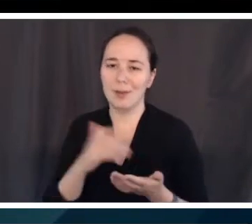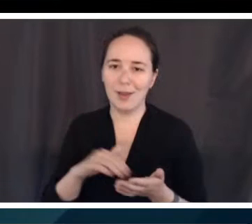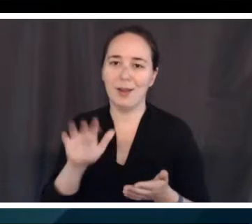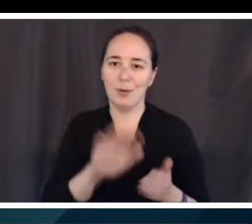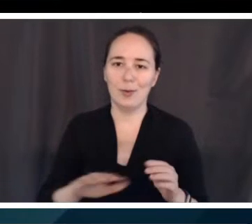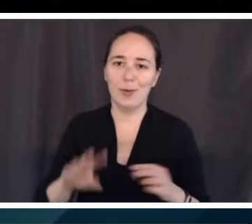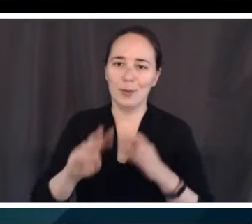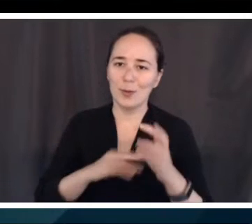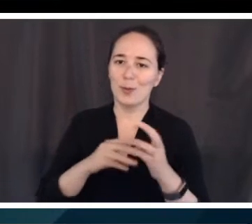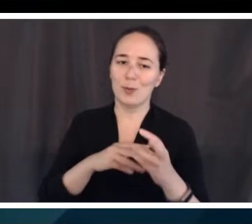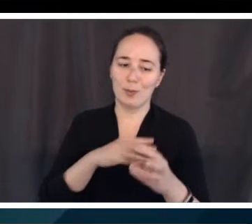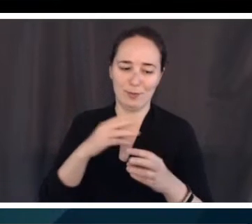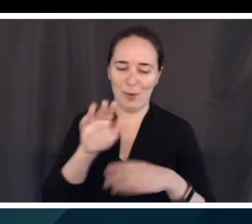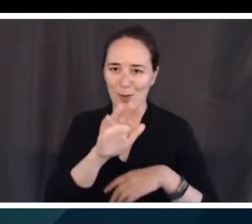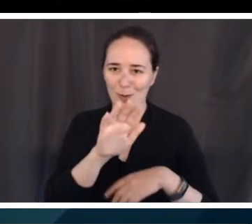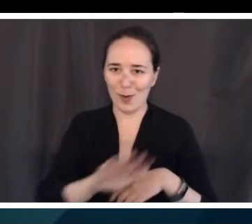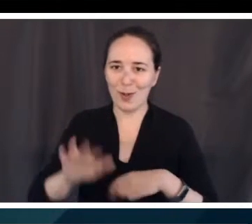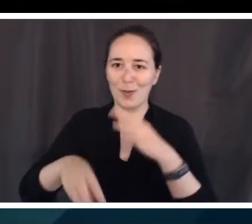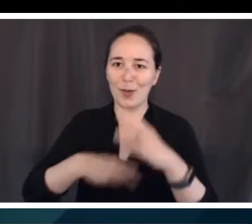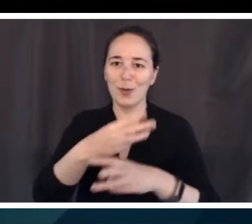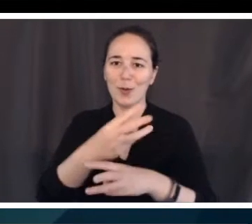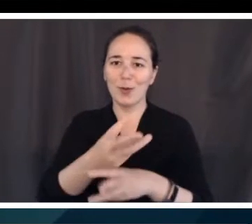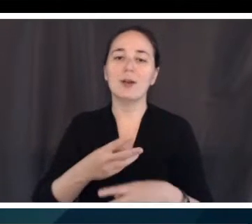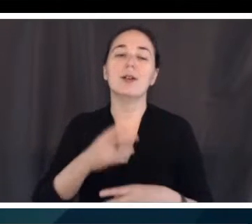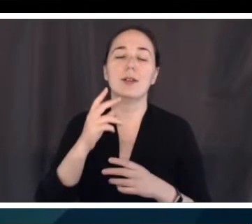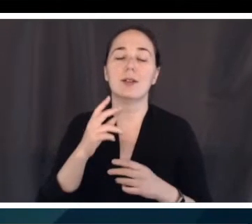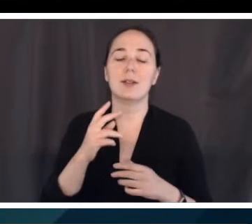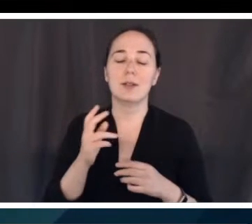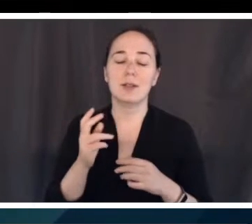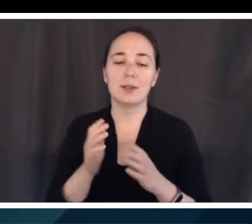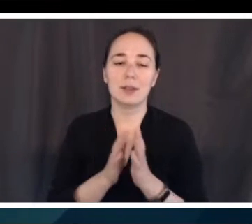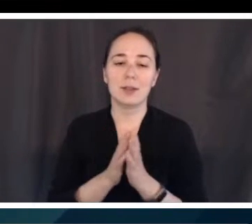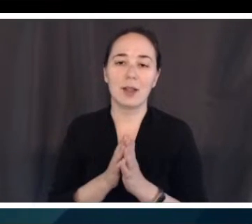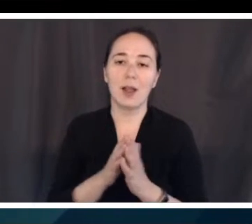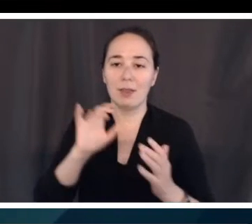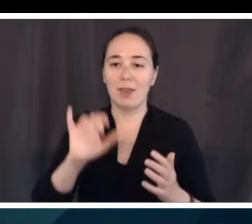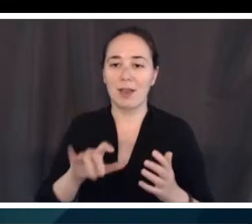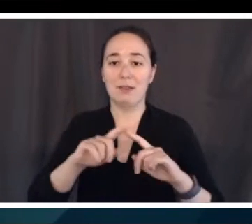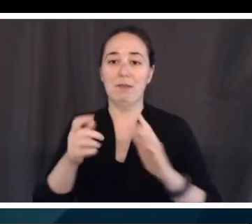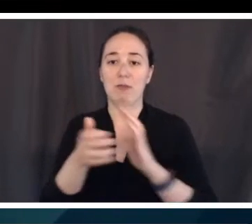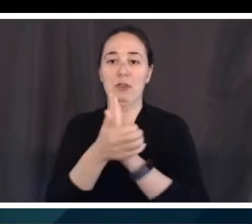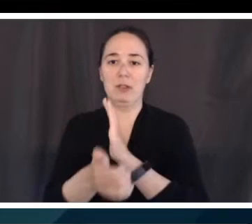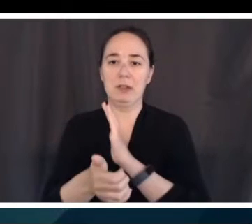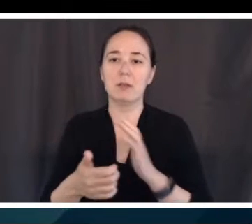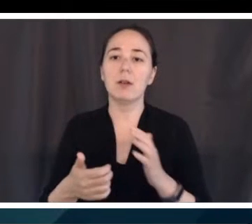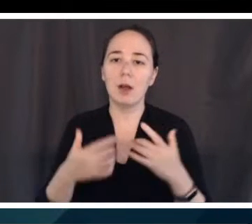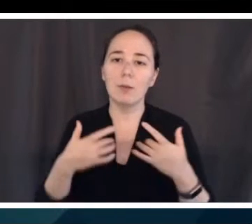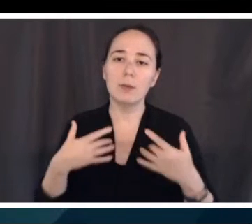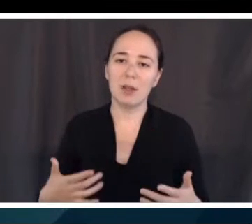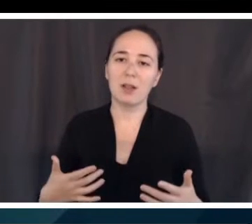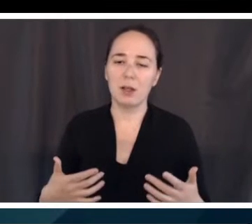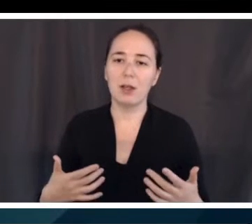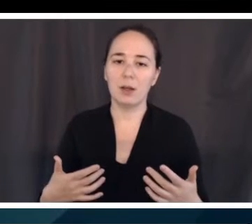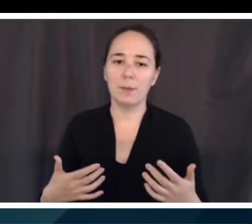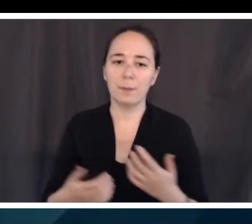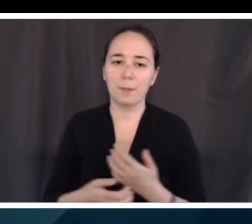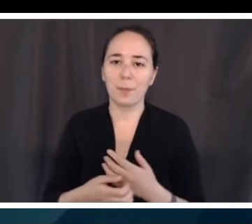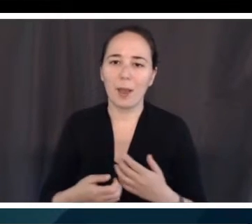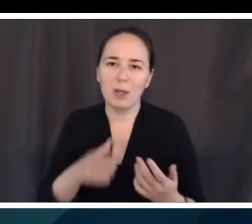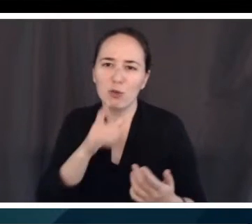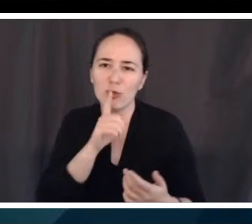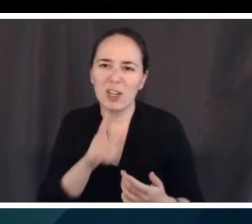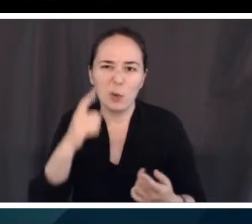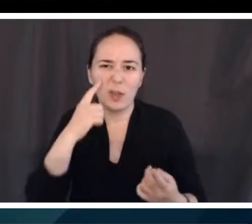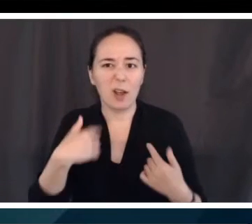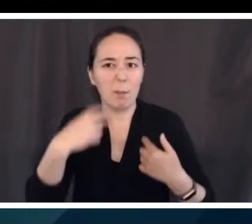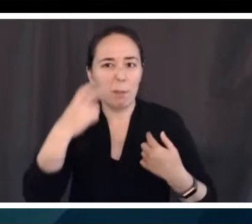that. And that's really a lot of fun. And that's been a whole new skill set. I'm such a crowd. You wouldn't think a blind guy would care if